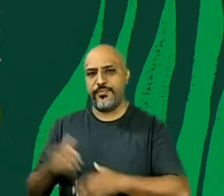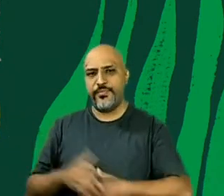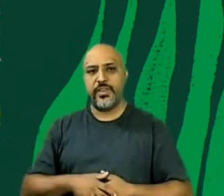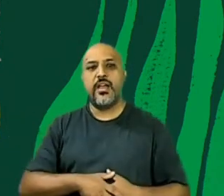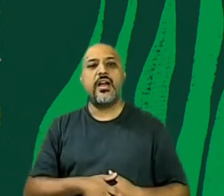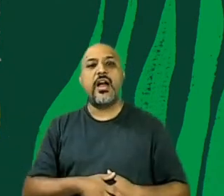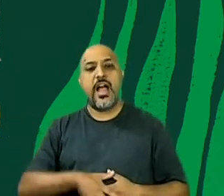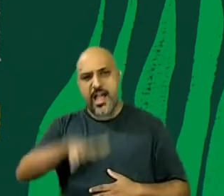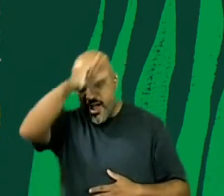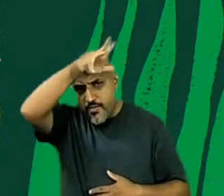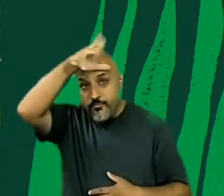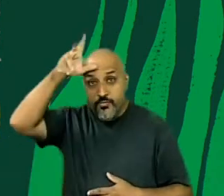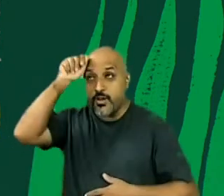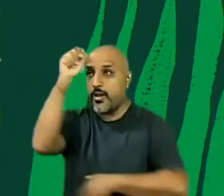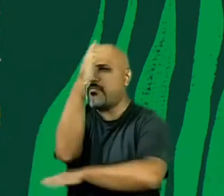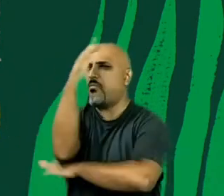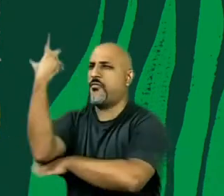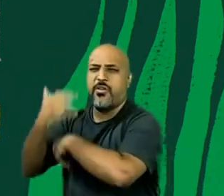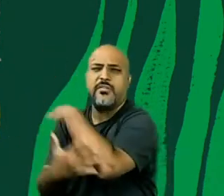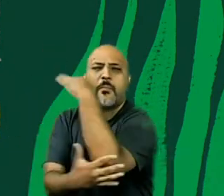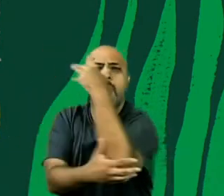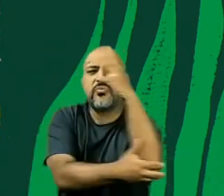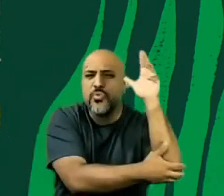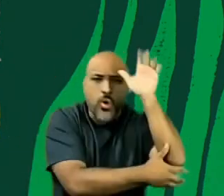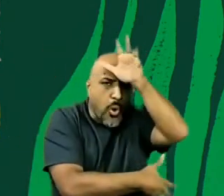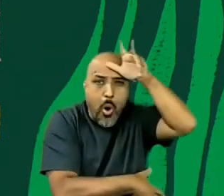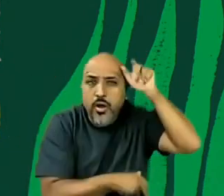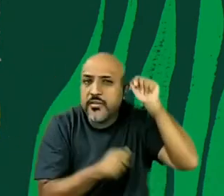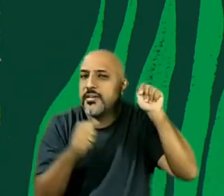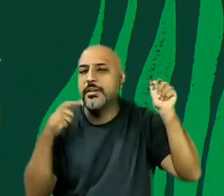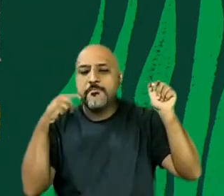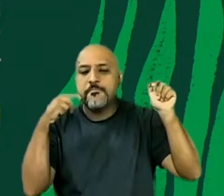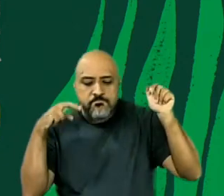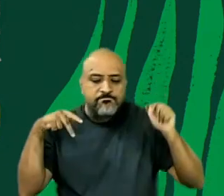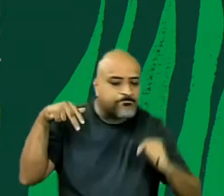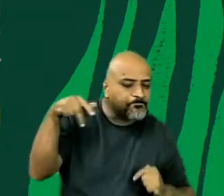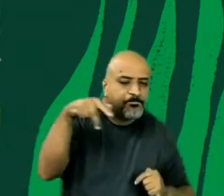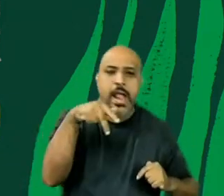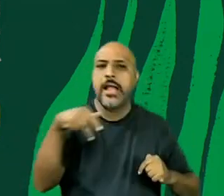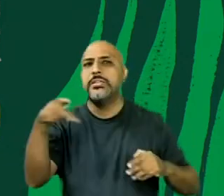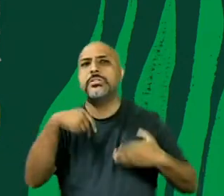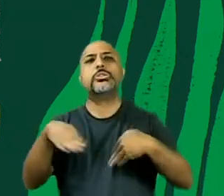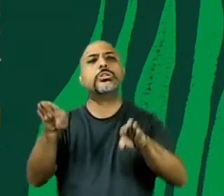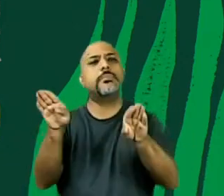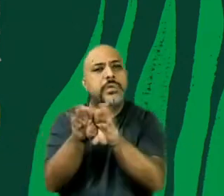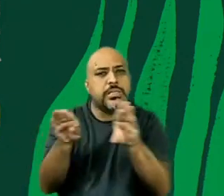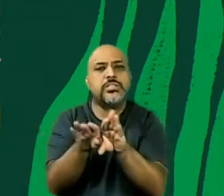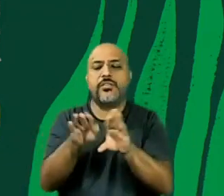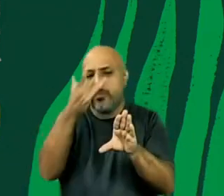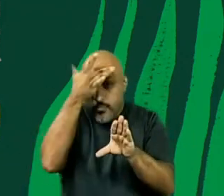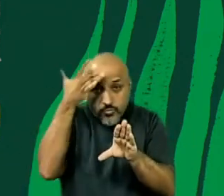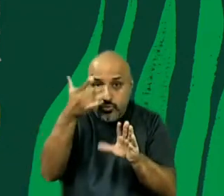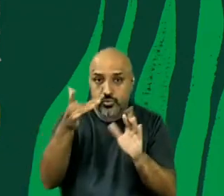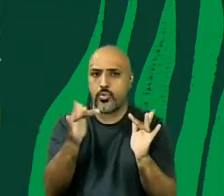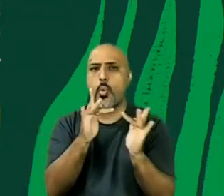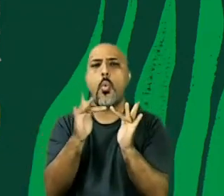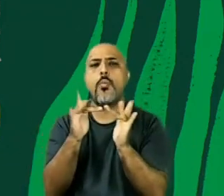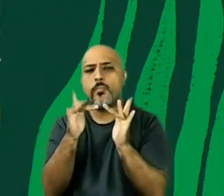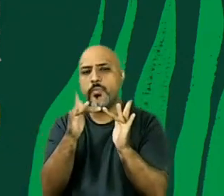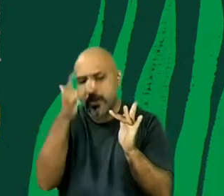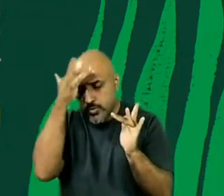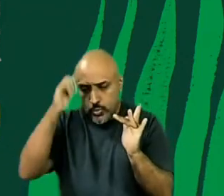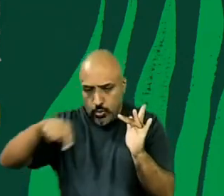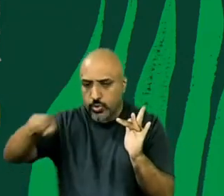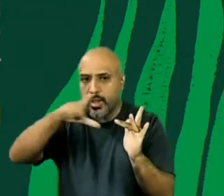you know, with people in circles in California, because I wanted to understand not only what people are